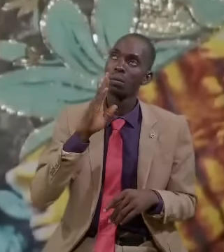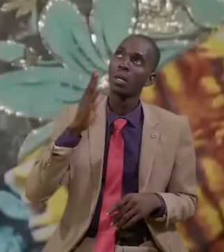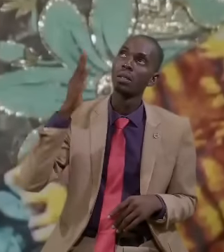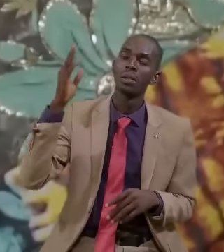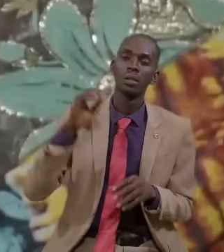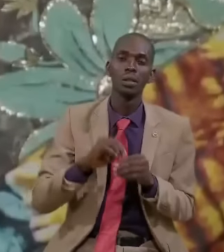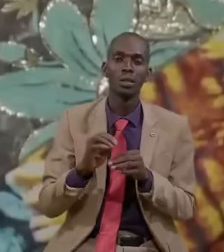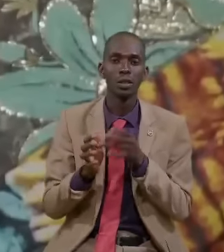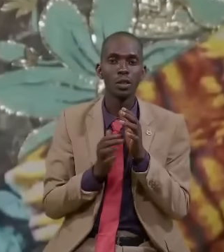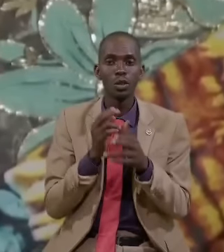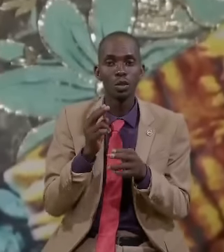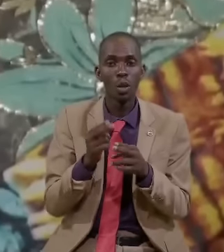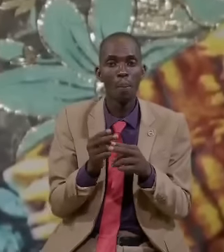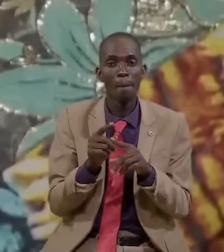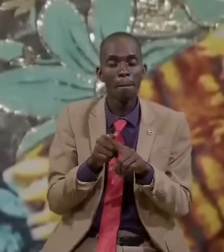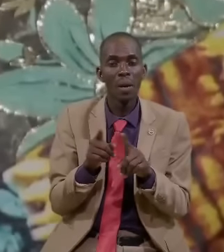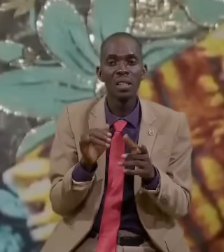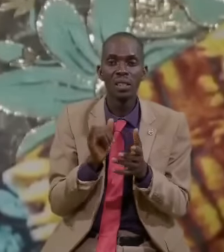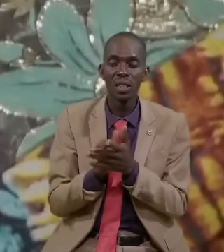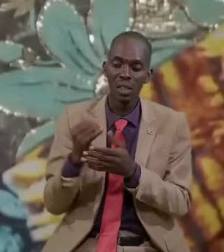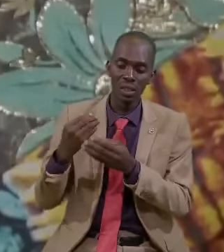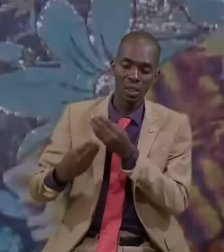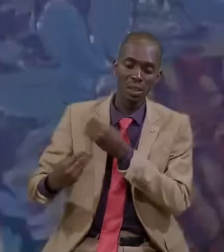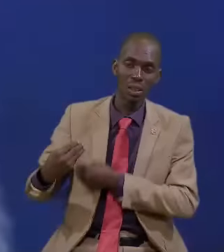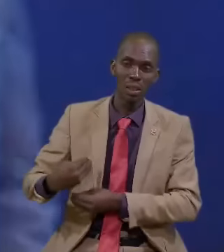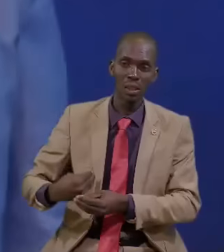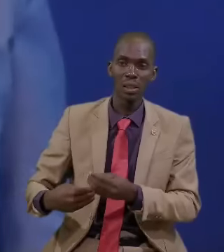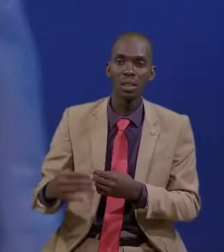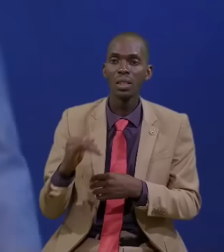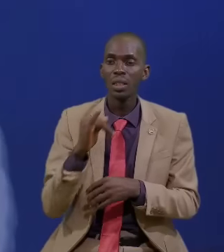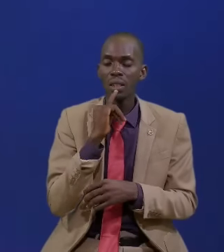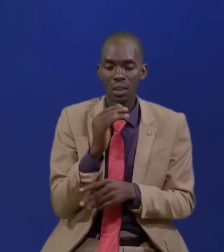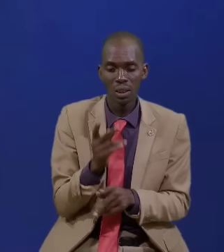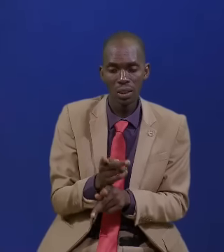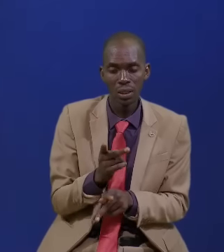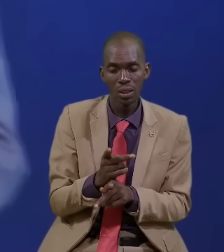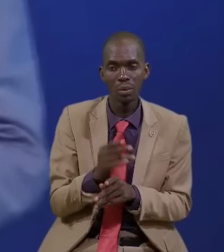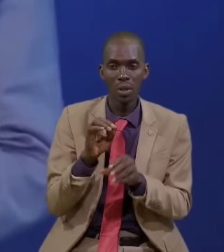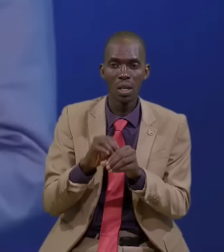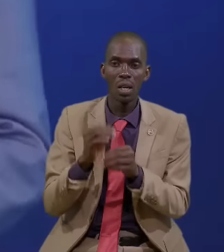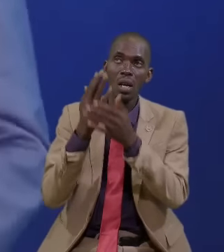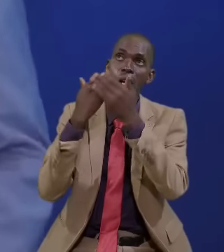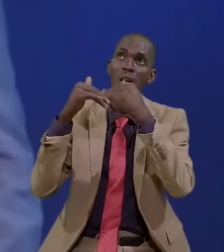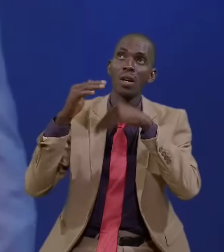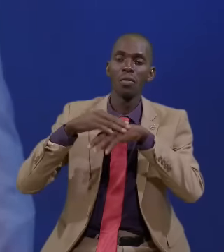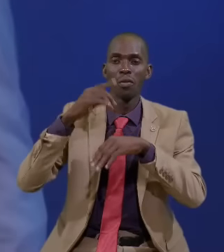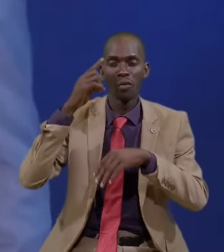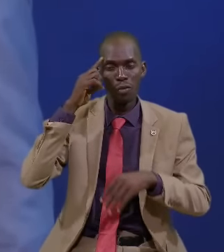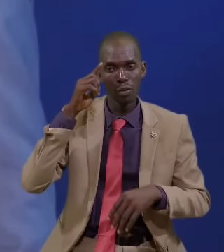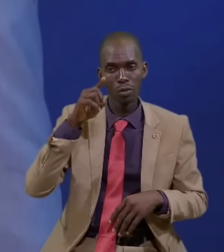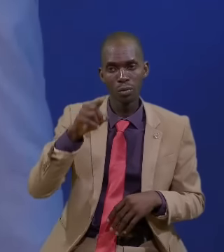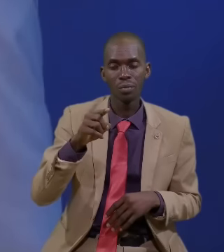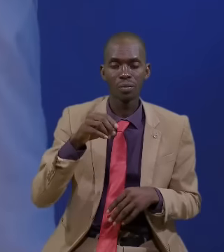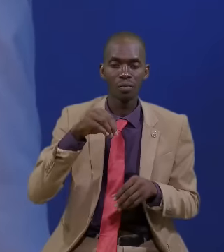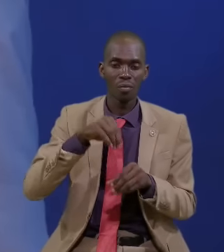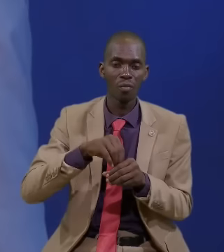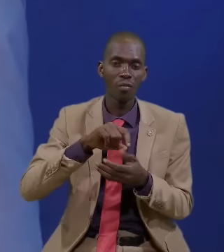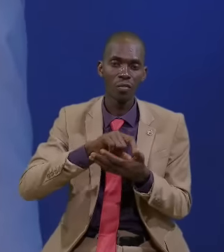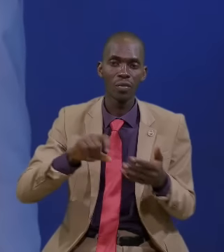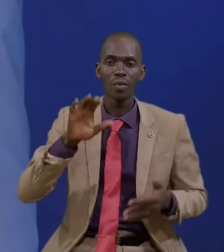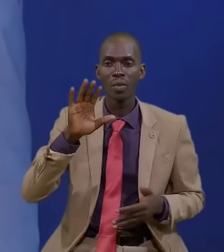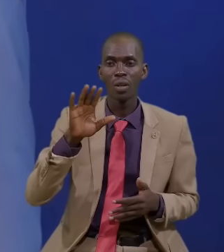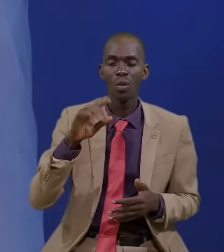inheritance is reserved in heaven for you. Look at verse 5. Who are kept by